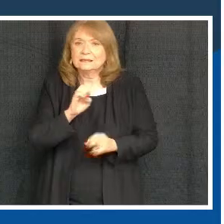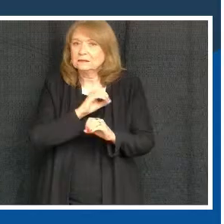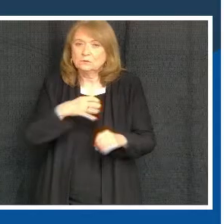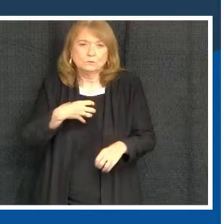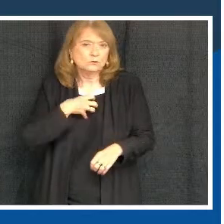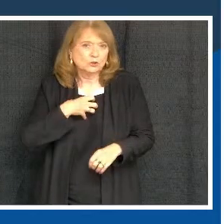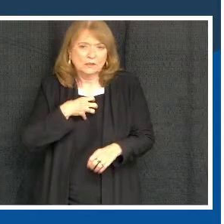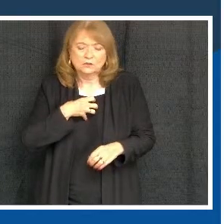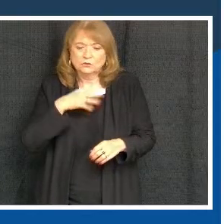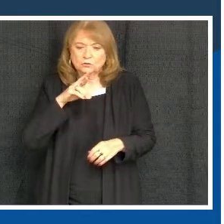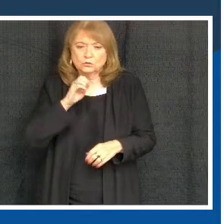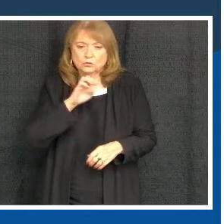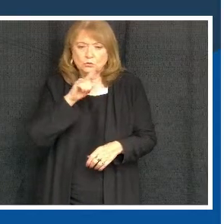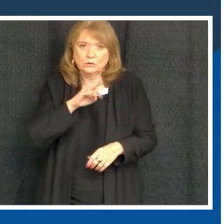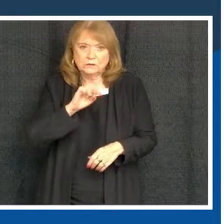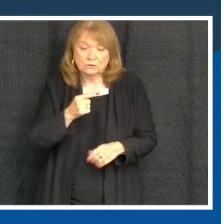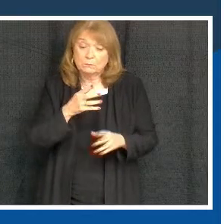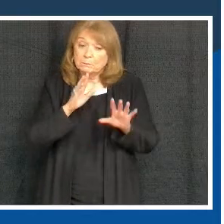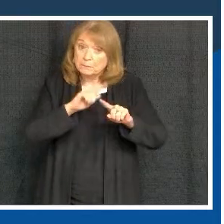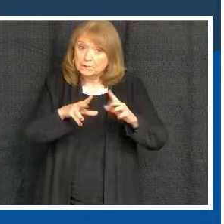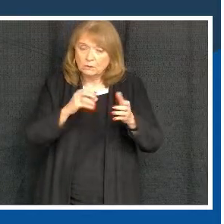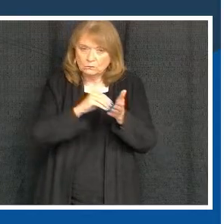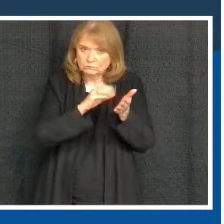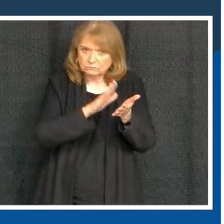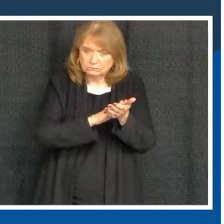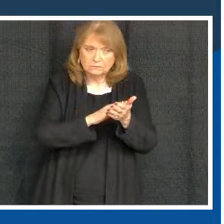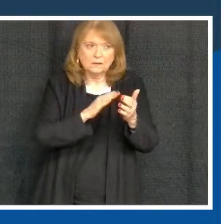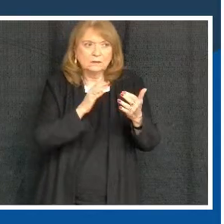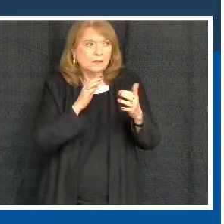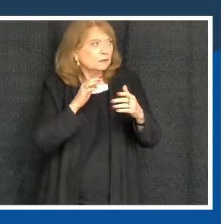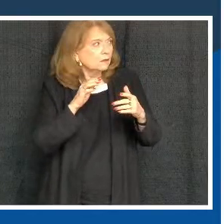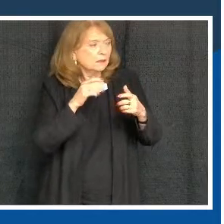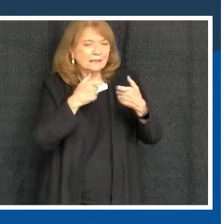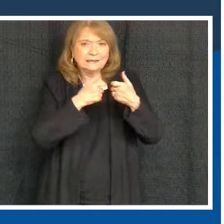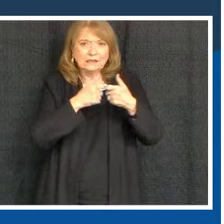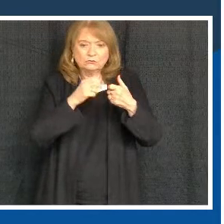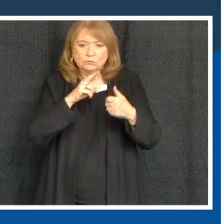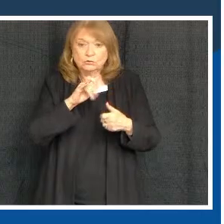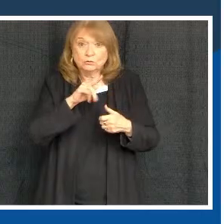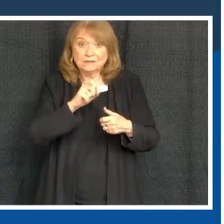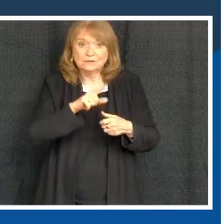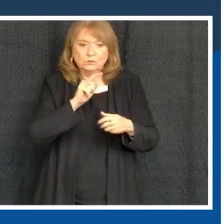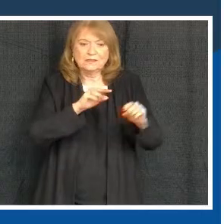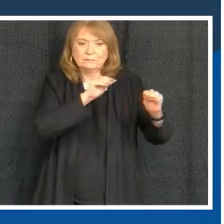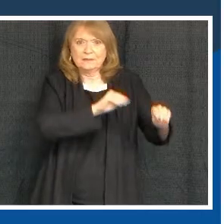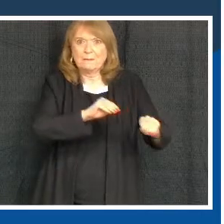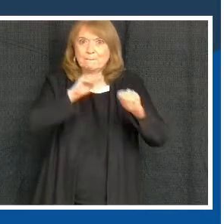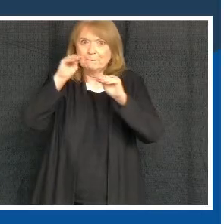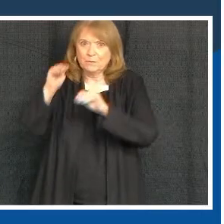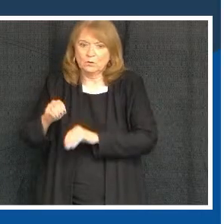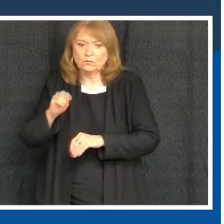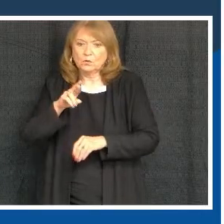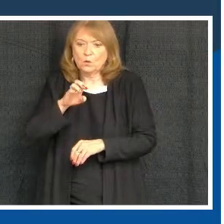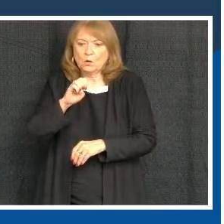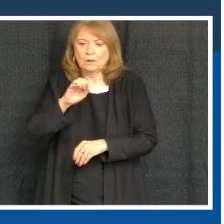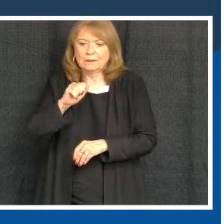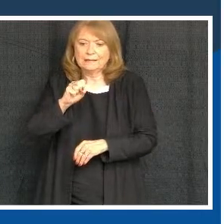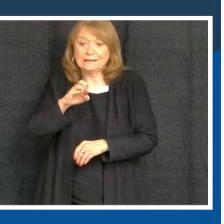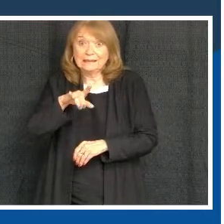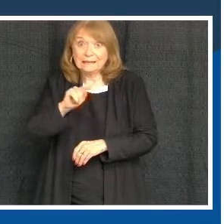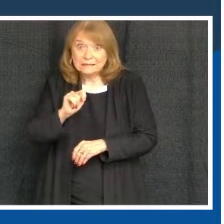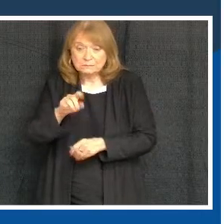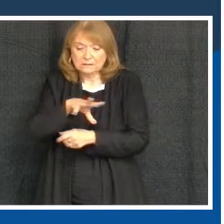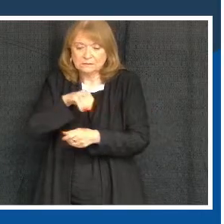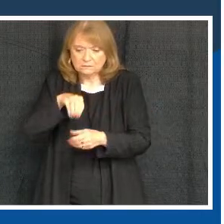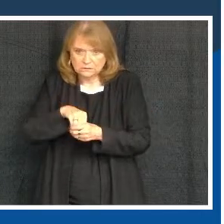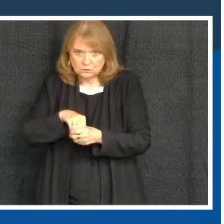to the rezoning. They wanted to make a note that existing overhead electrical utilities will need to be relocated, or an easement will need to be included